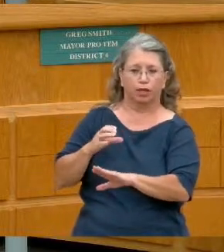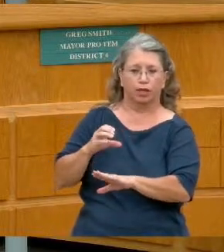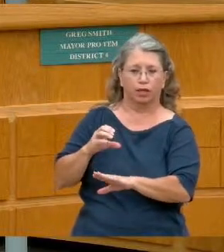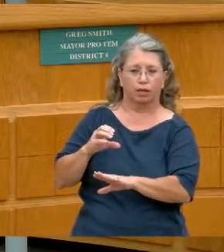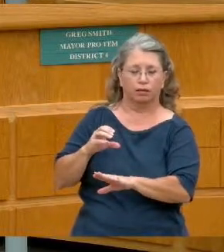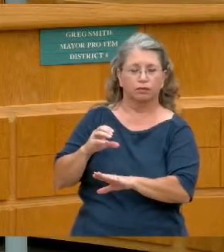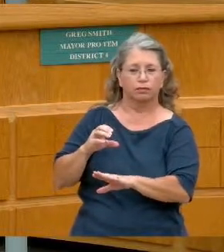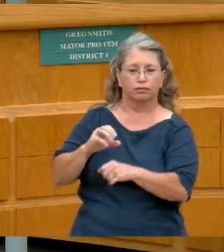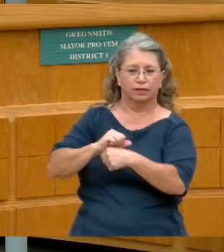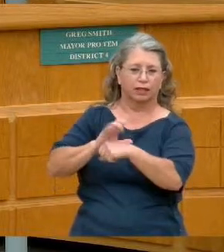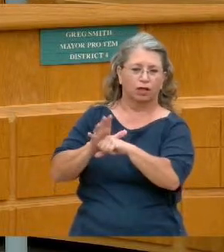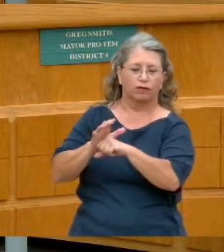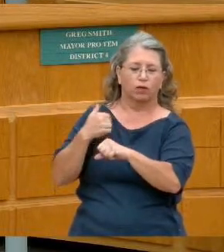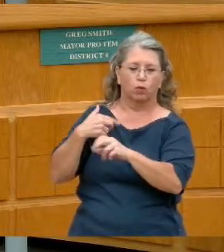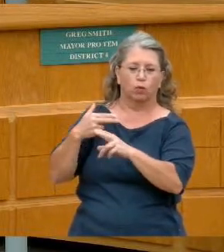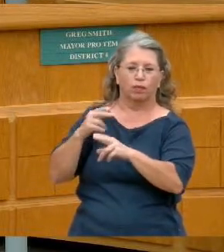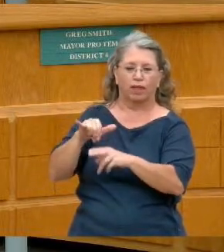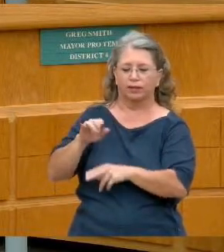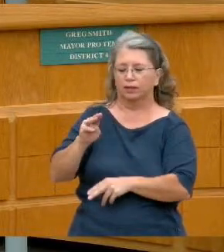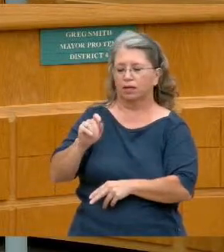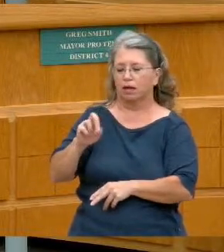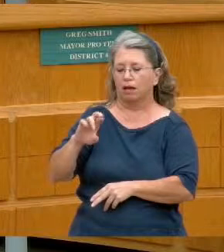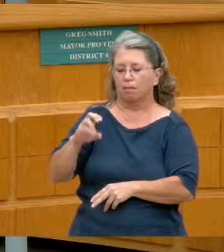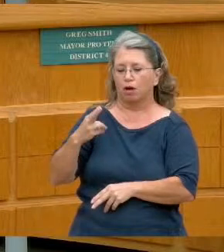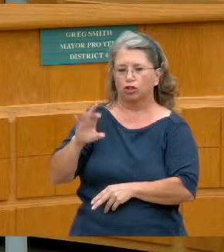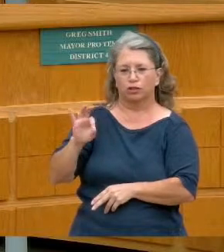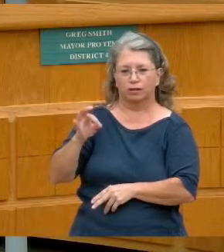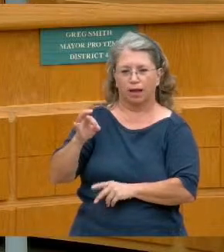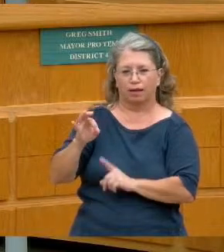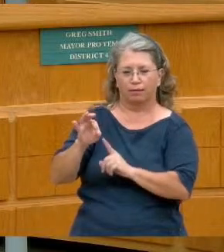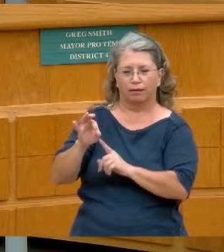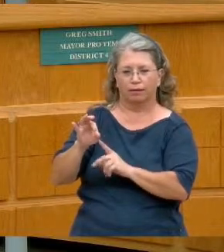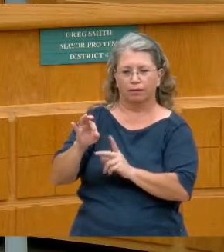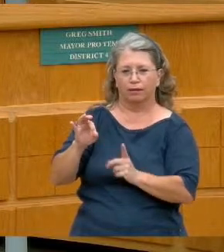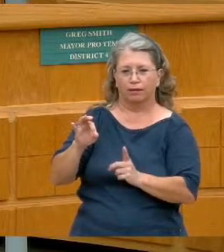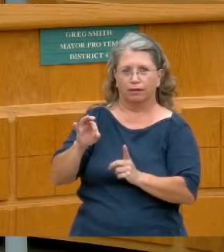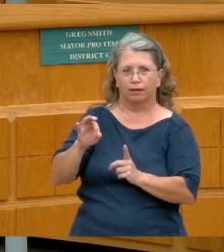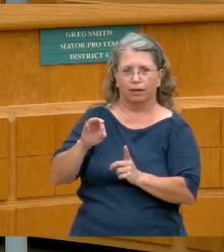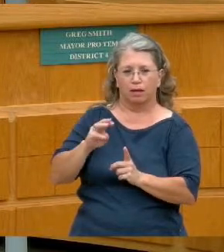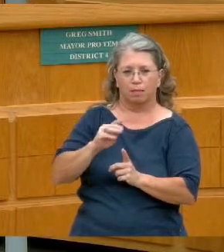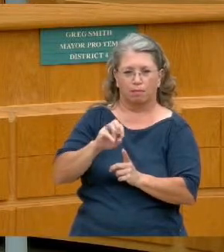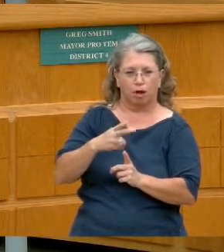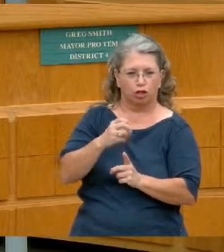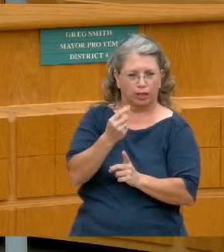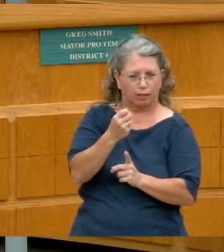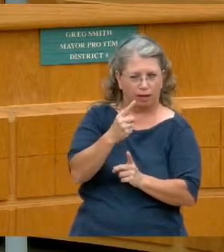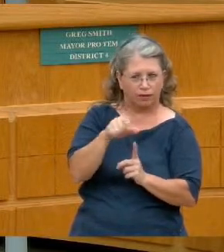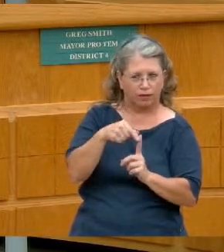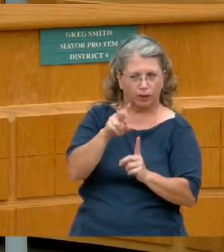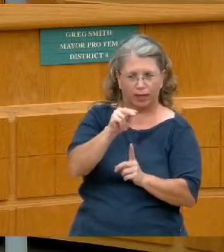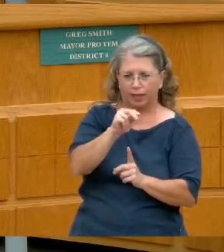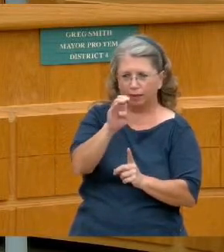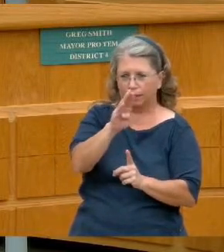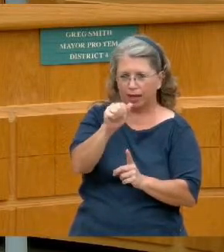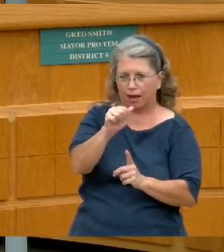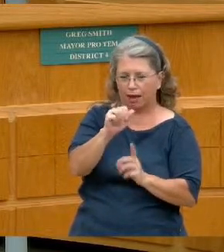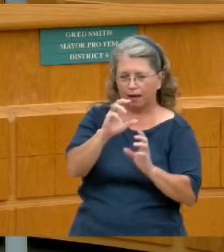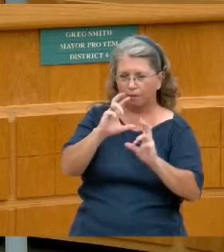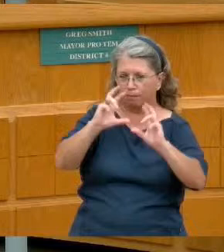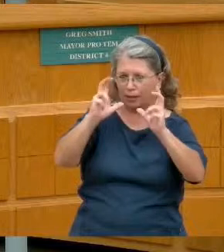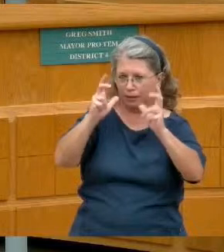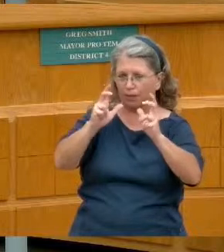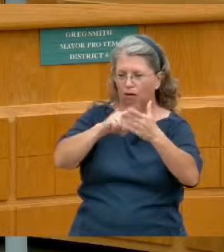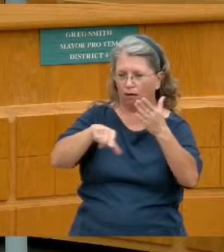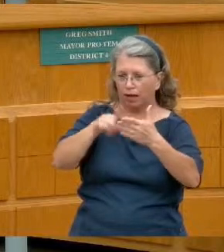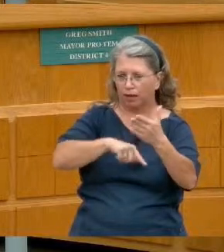March 9th, which 2 days later, the NBA canceled their games, and everybody really realized right around then that COVID was for